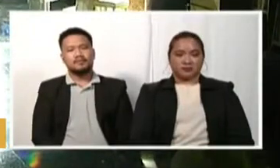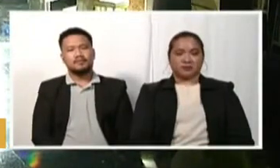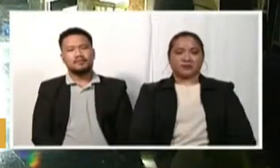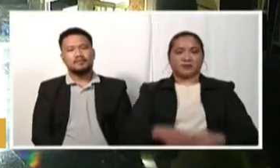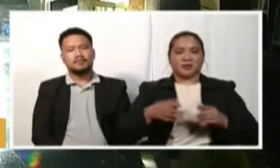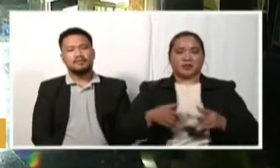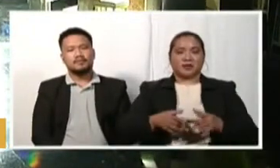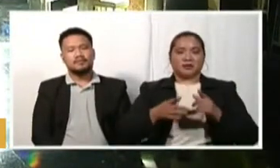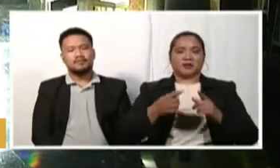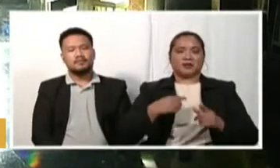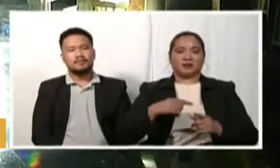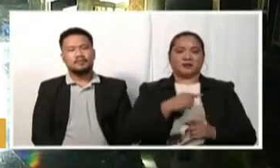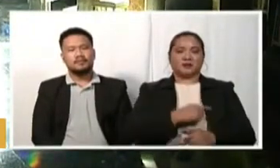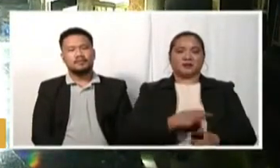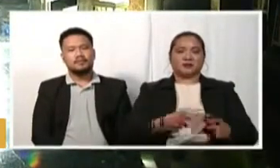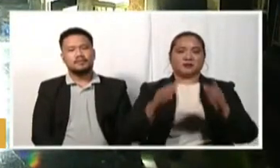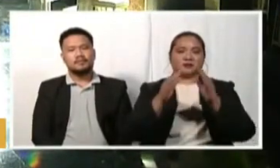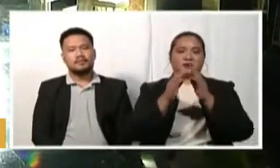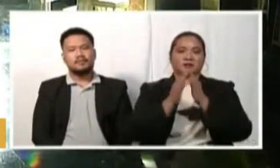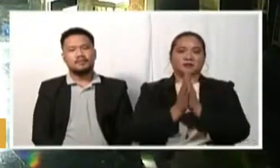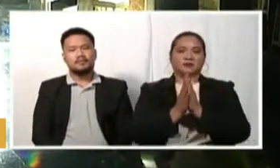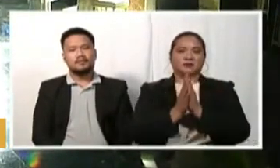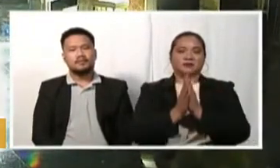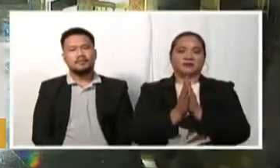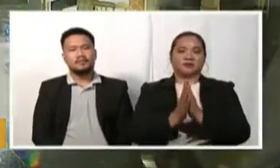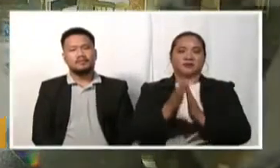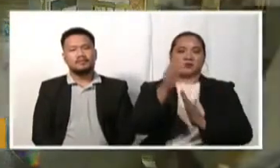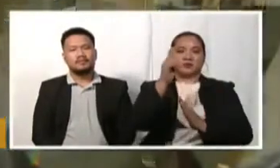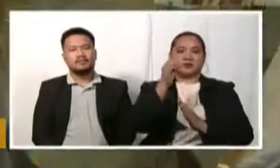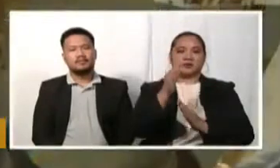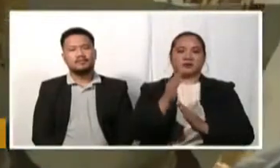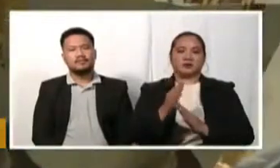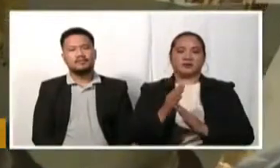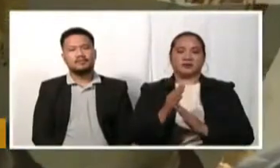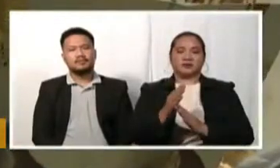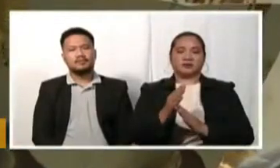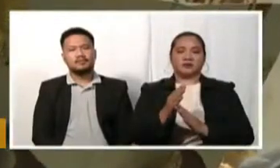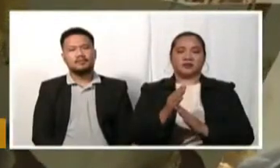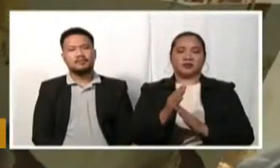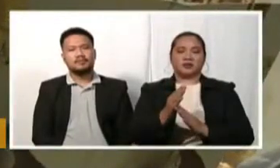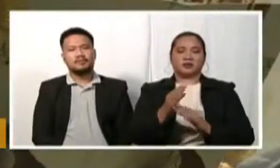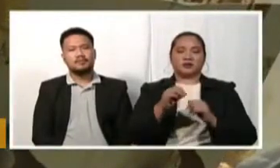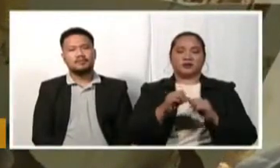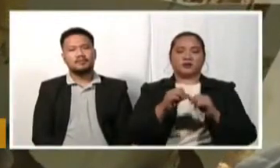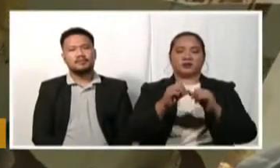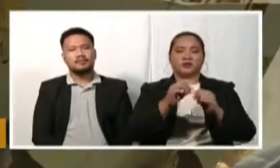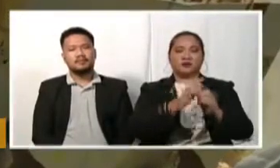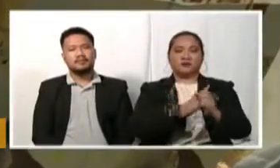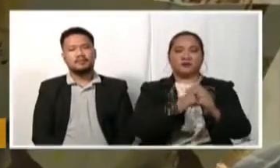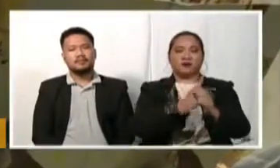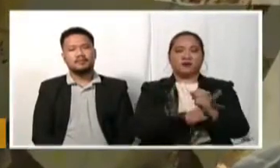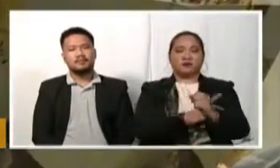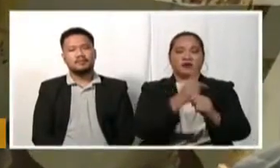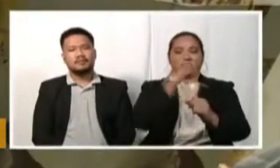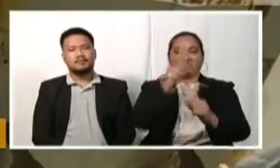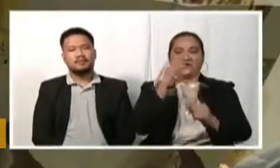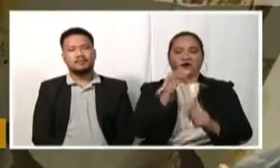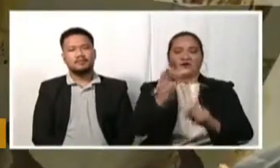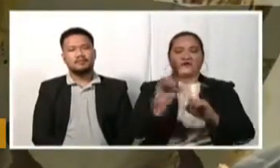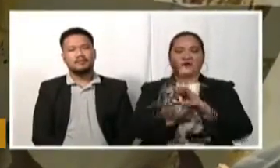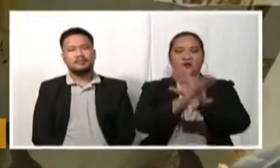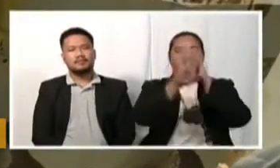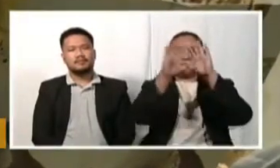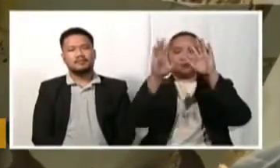Let us pray. O God of unchanging power and eternal light, look